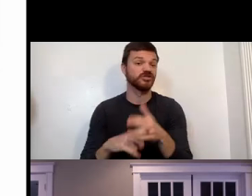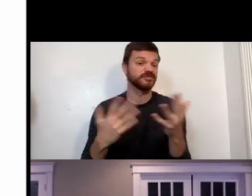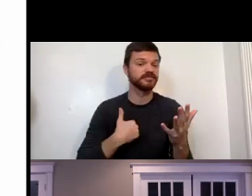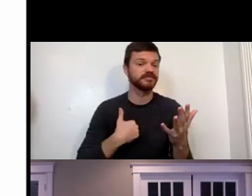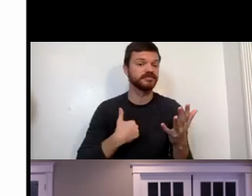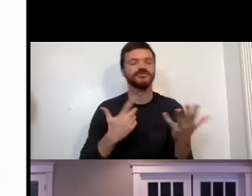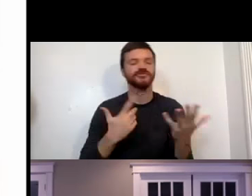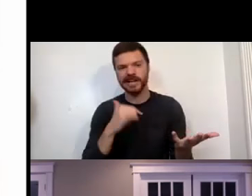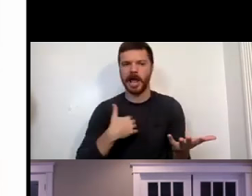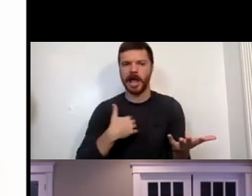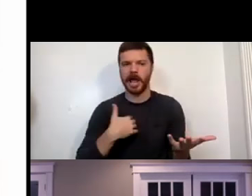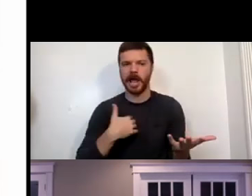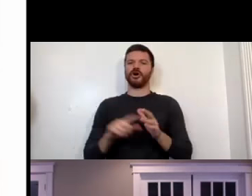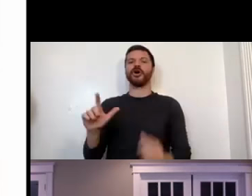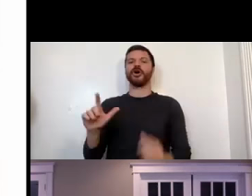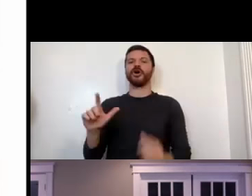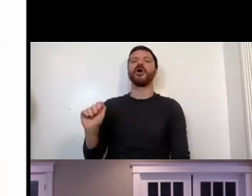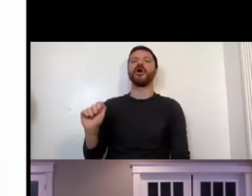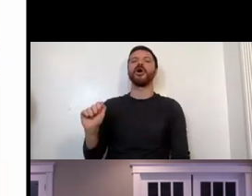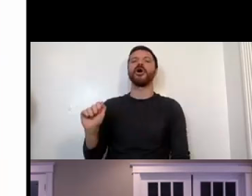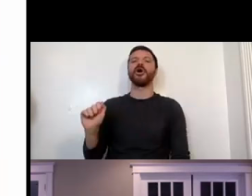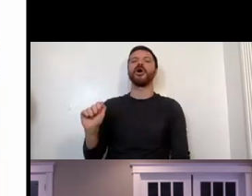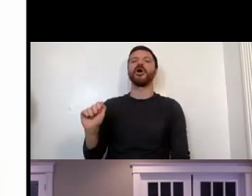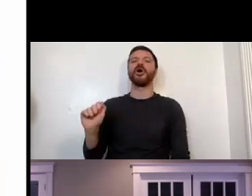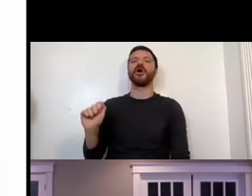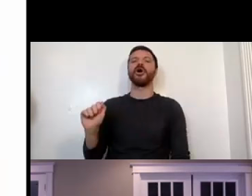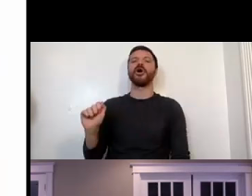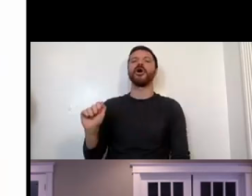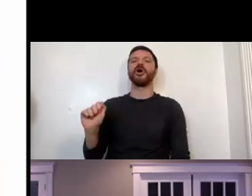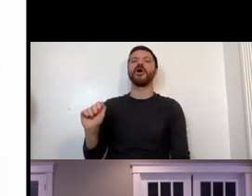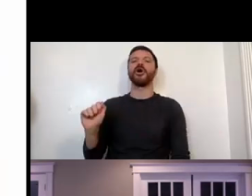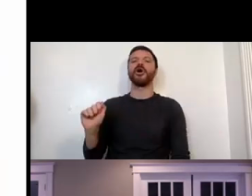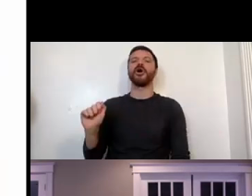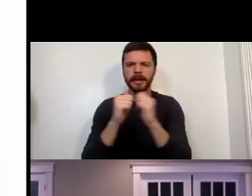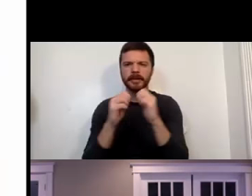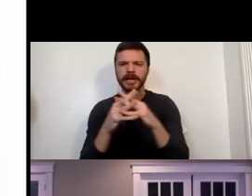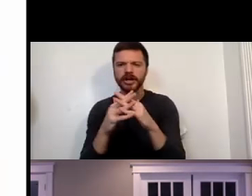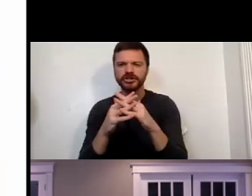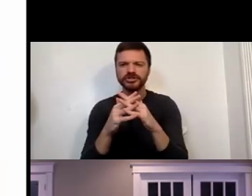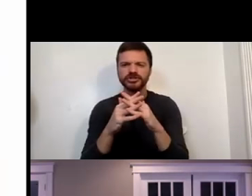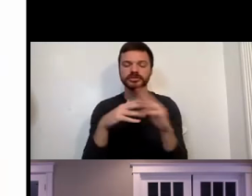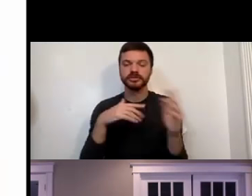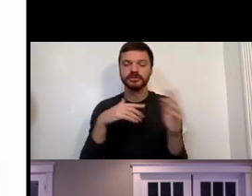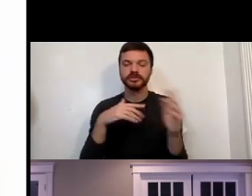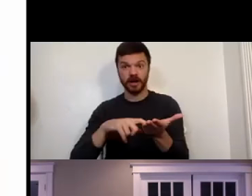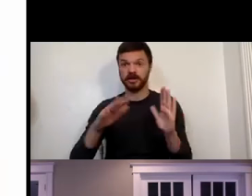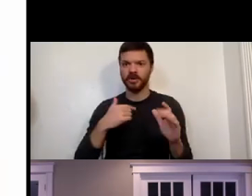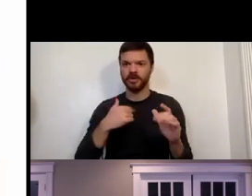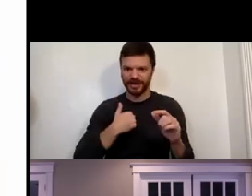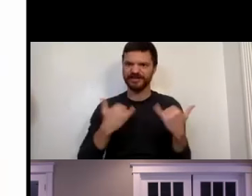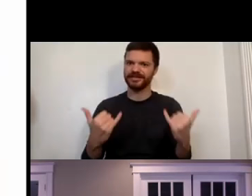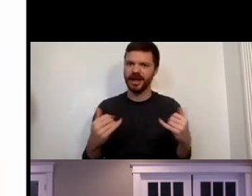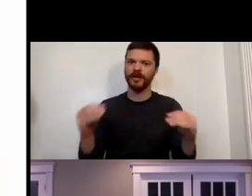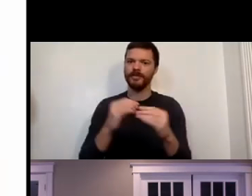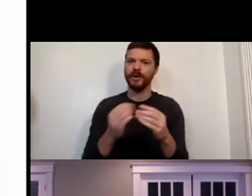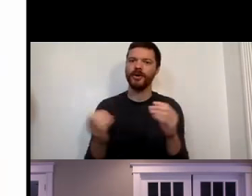with sort of where Laura started in terms of complexity of implementation, and just acknowledge that we have a growing body of evidence